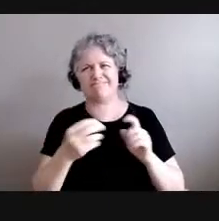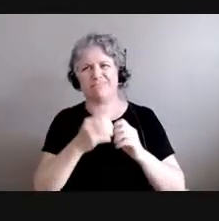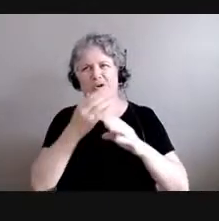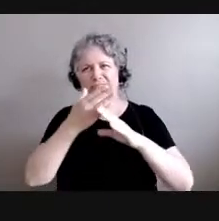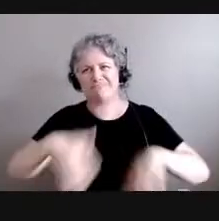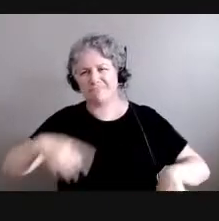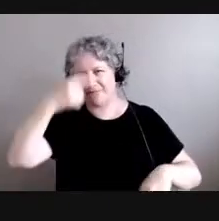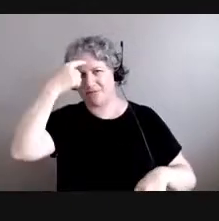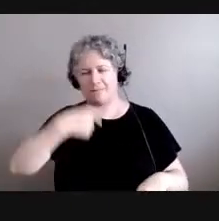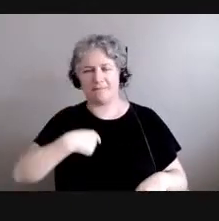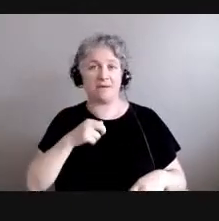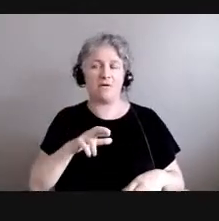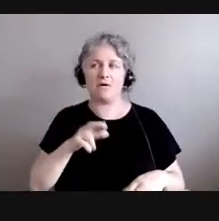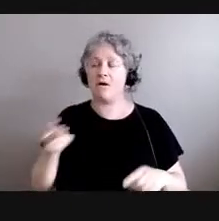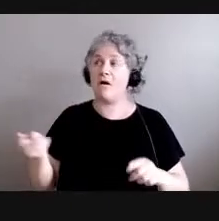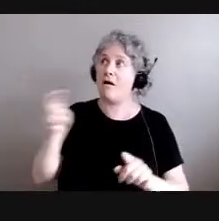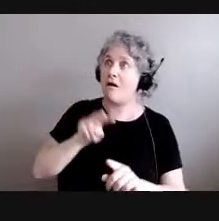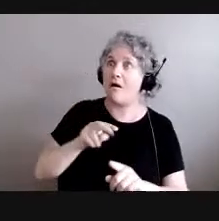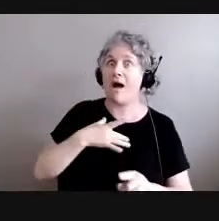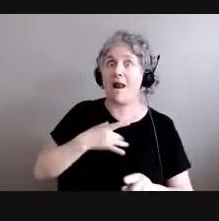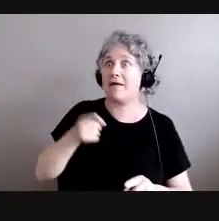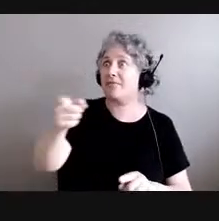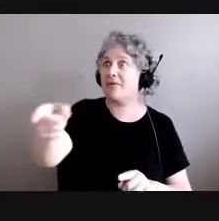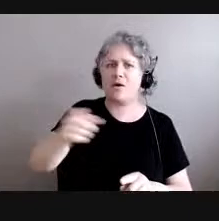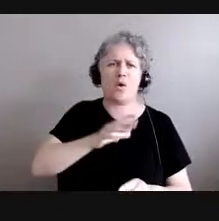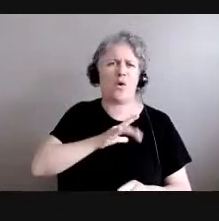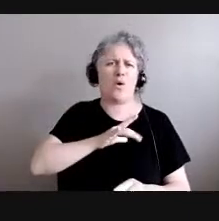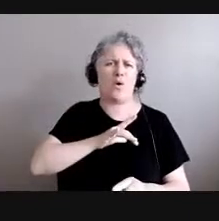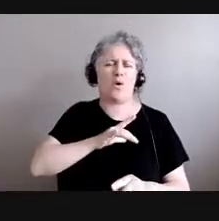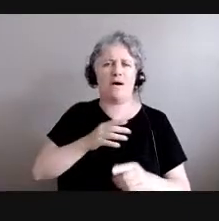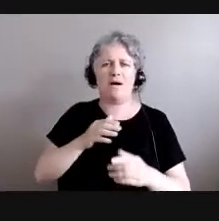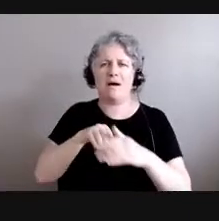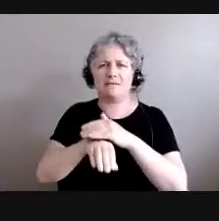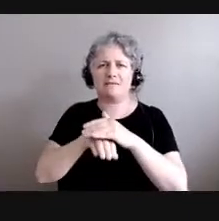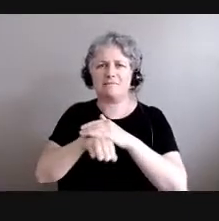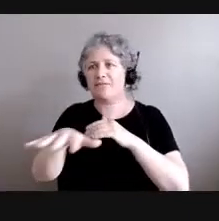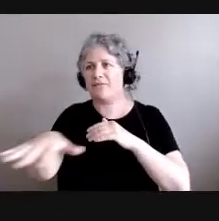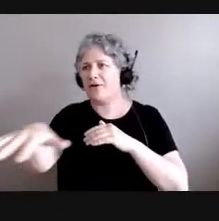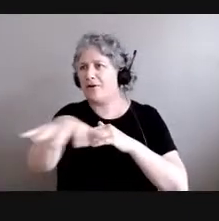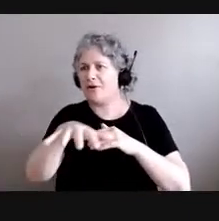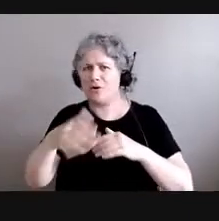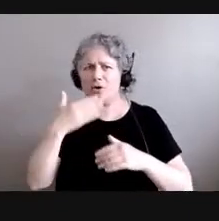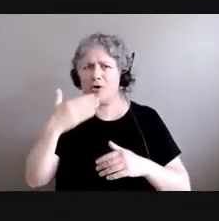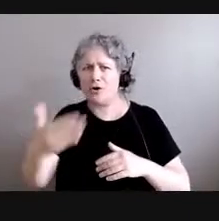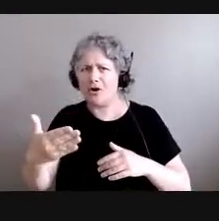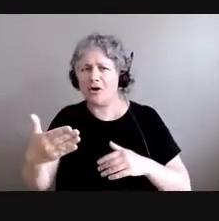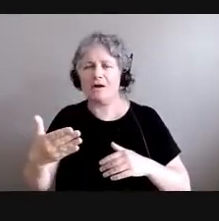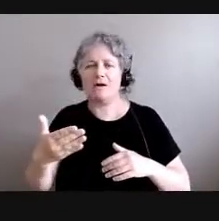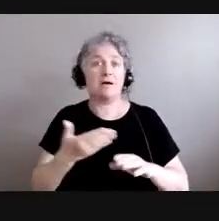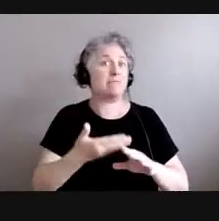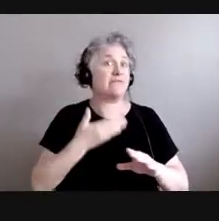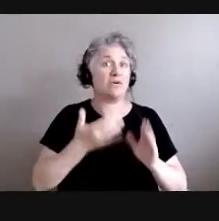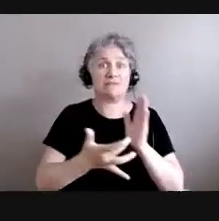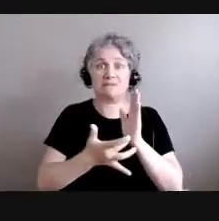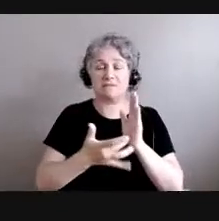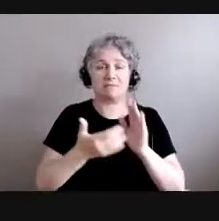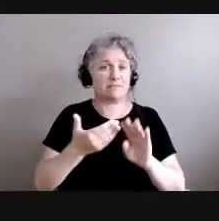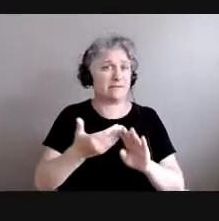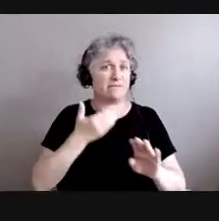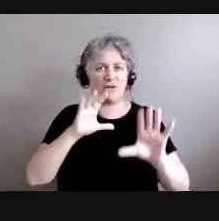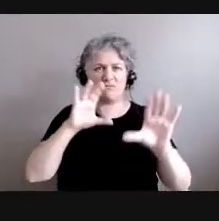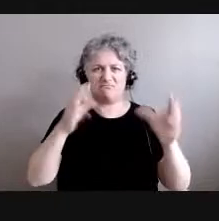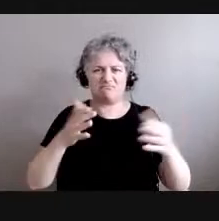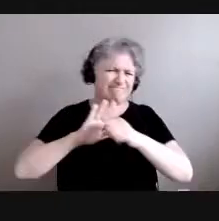accessible for me. Or, oh, I really like what they've done with the accessibility here. But before technology, before this